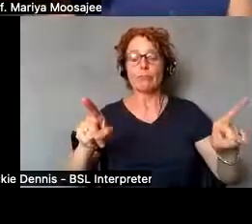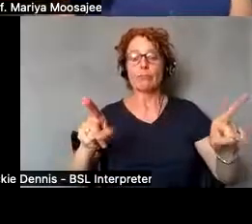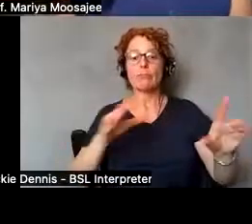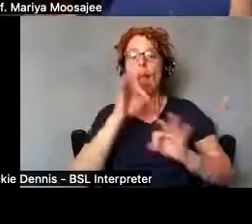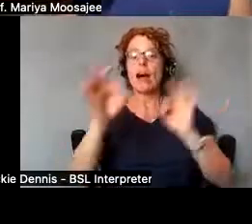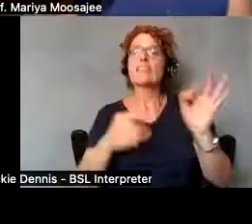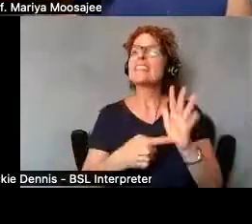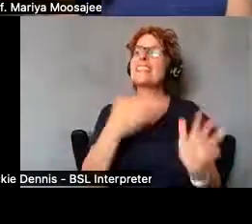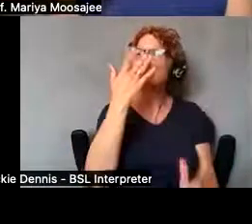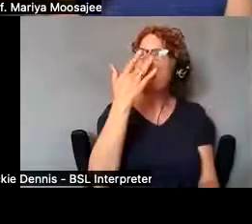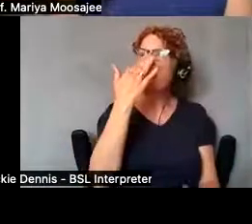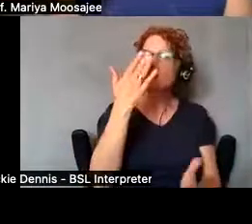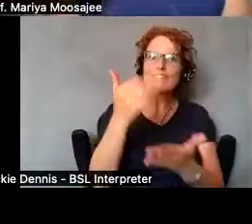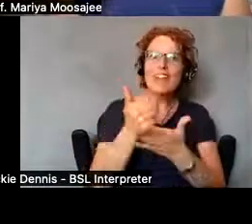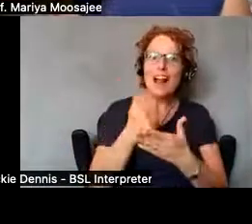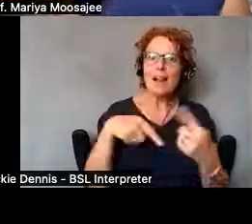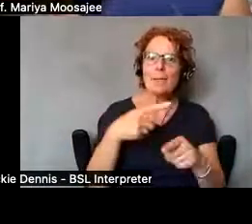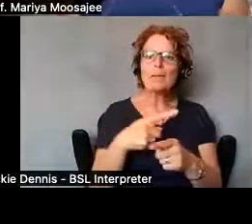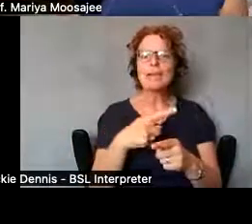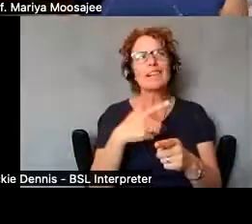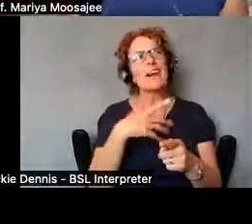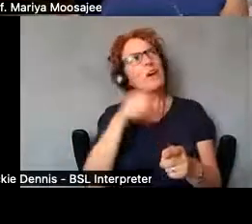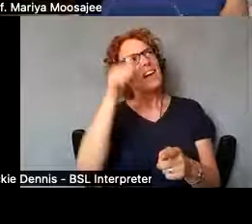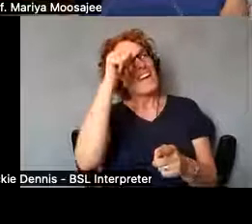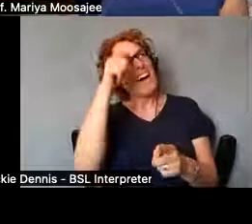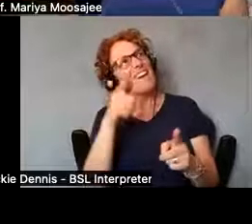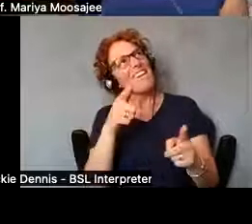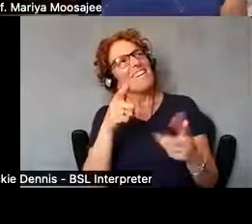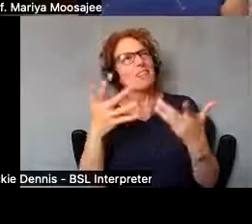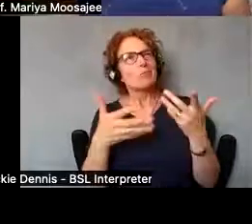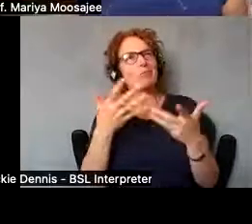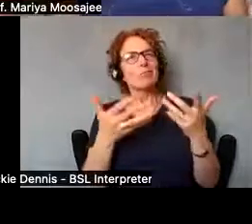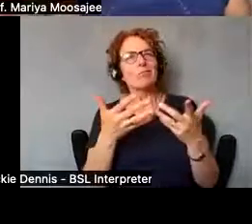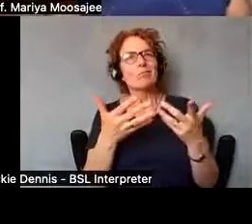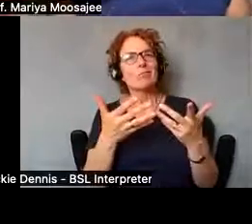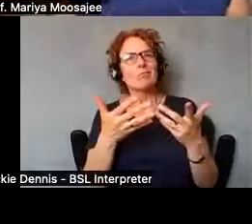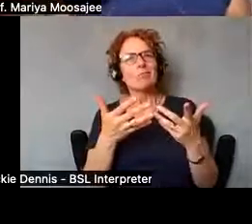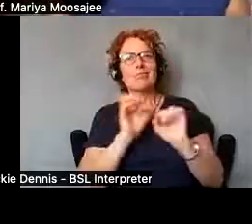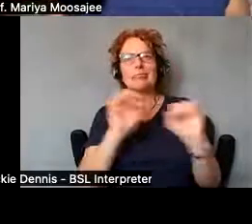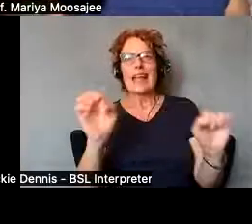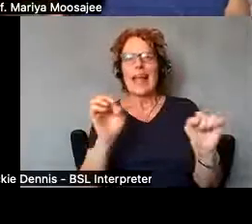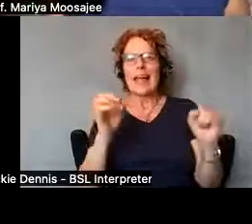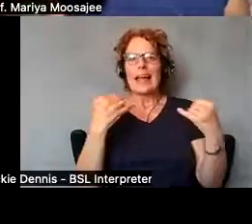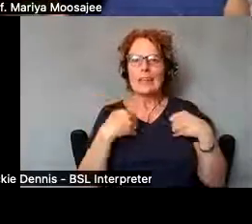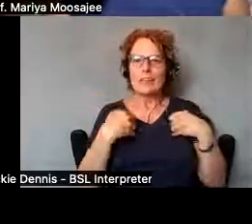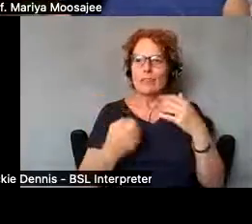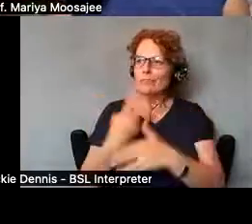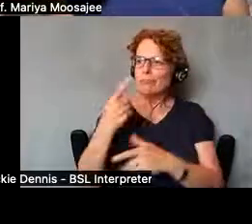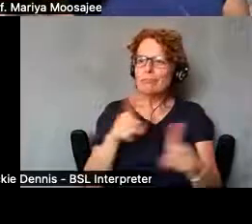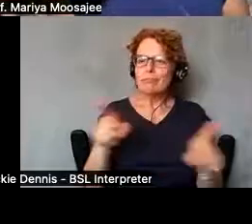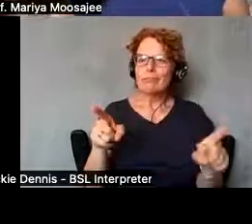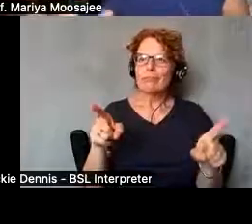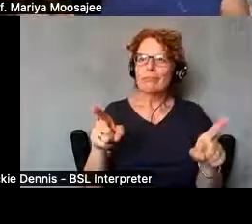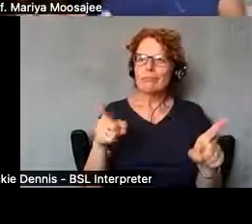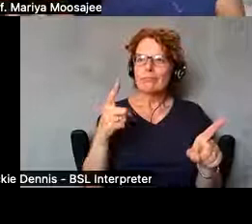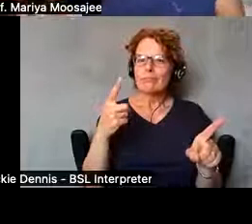teenagers to help us, because we want to know that we're not going to, you know, bring their condition to the forefront of their